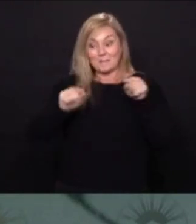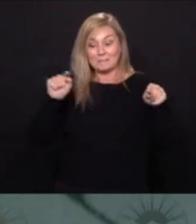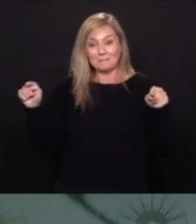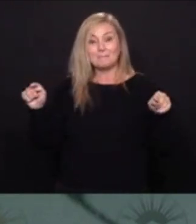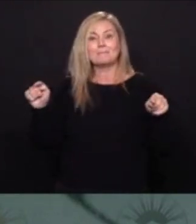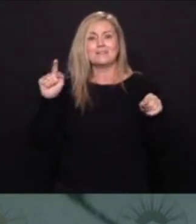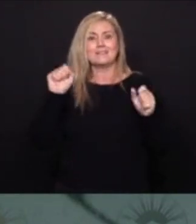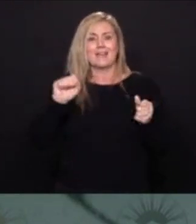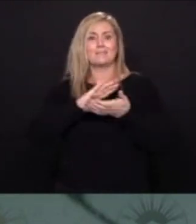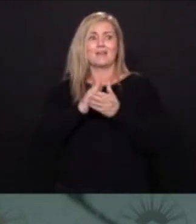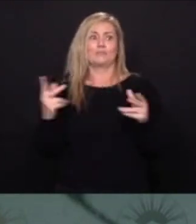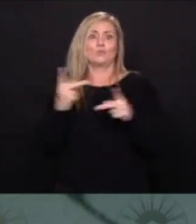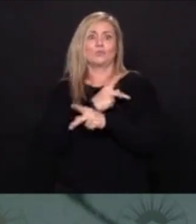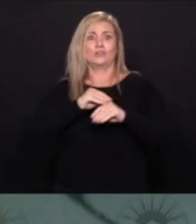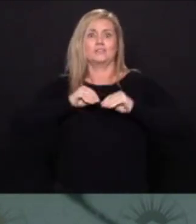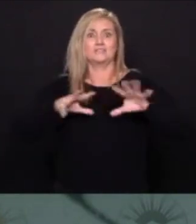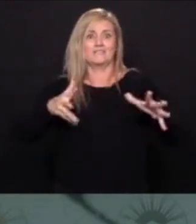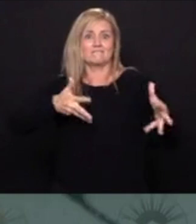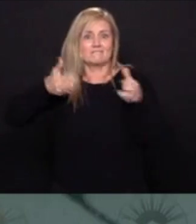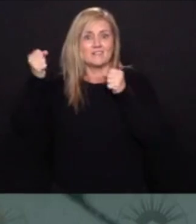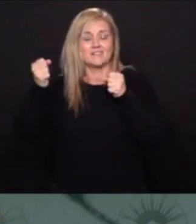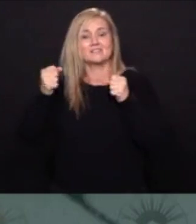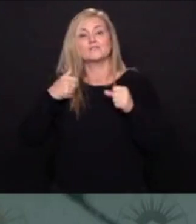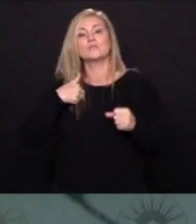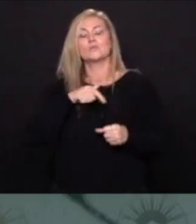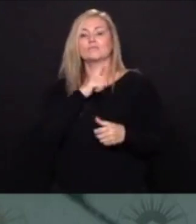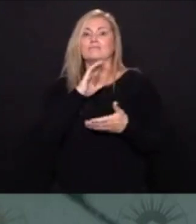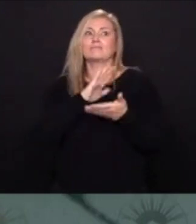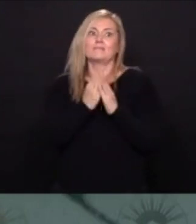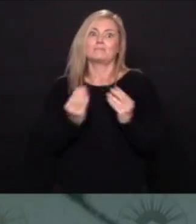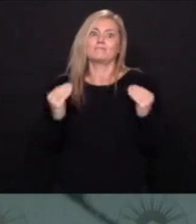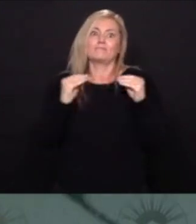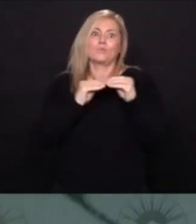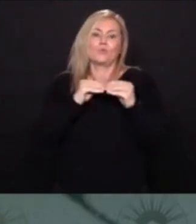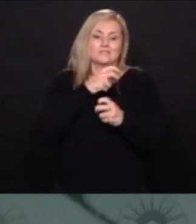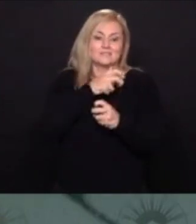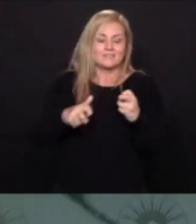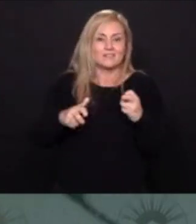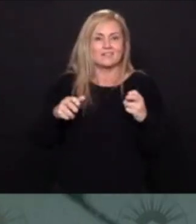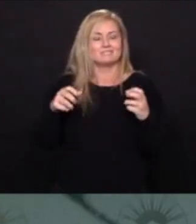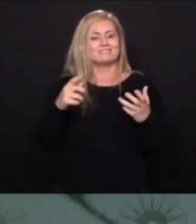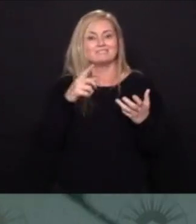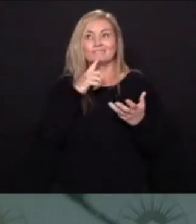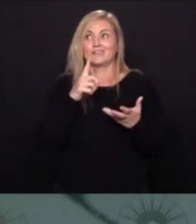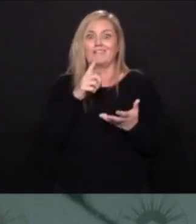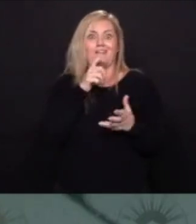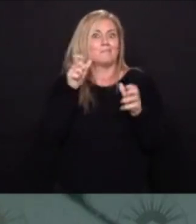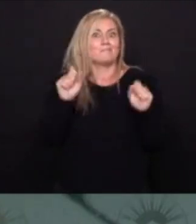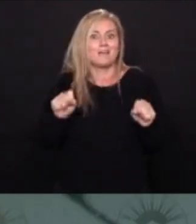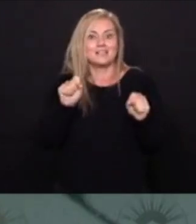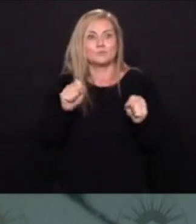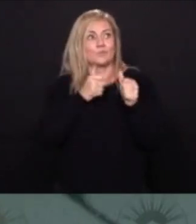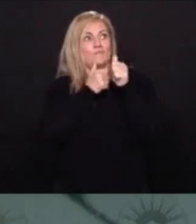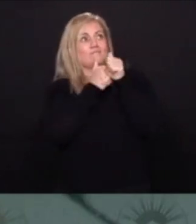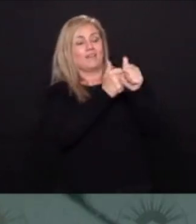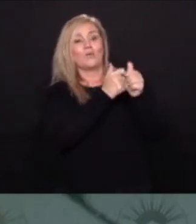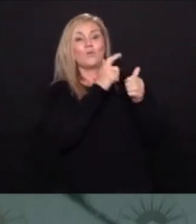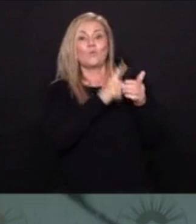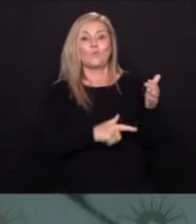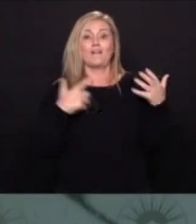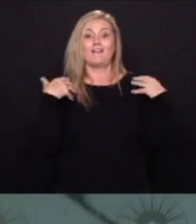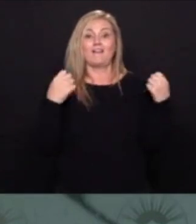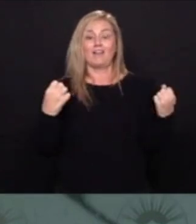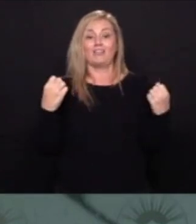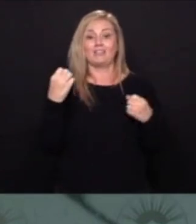communities. It's becoming increasingly difficult, if not impossible, to follow the provincial health officer's directions